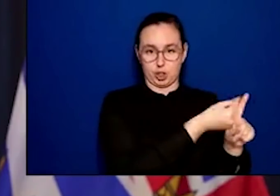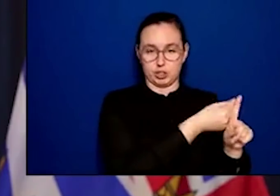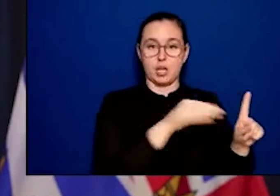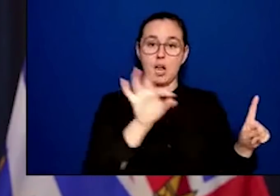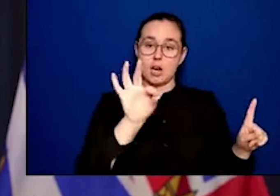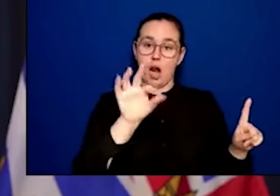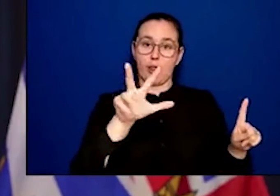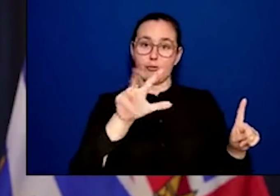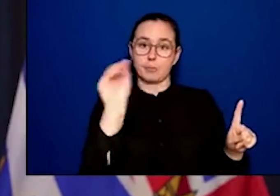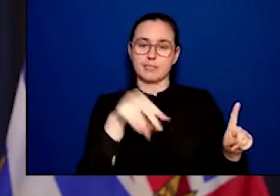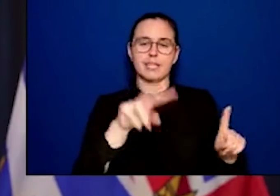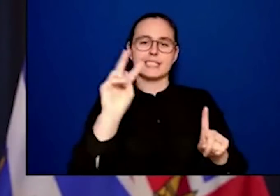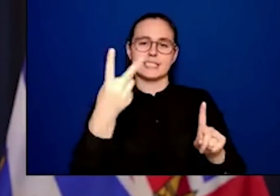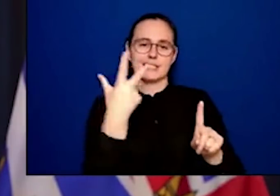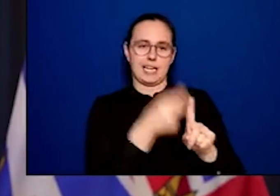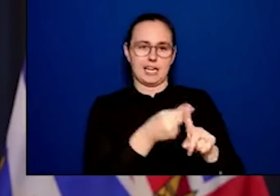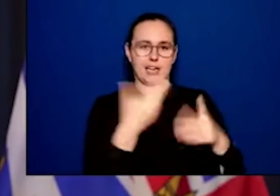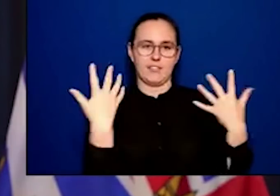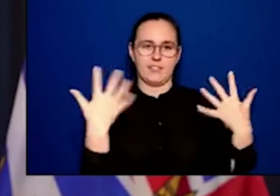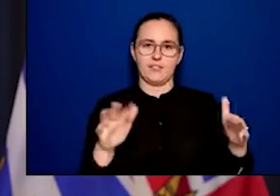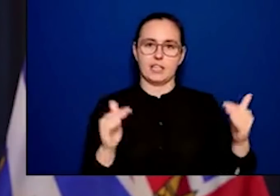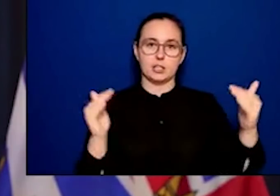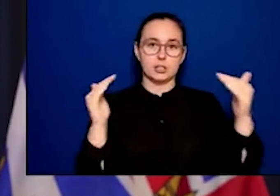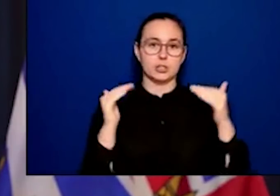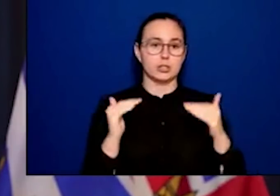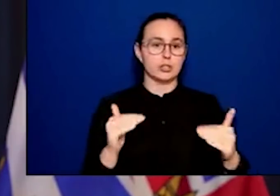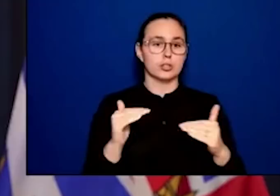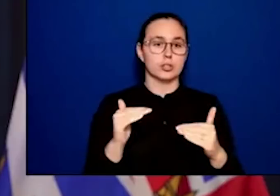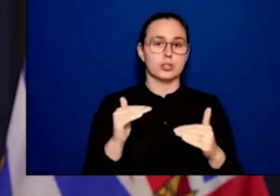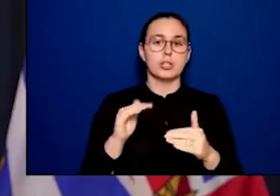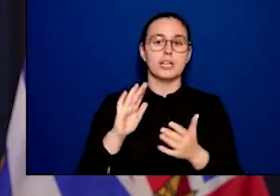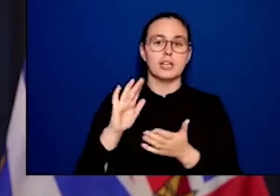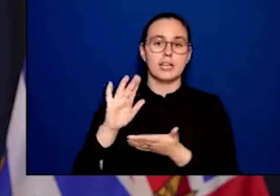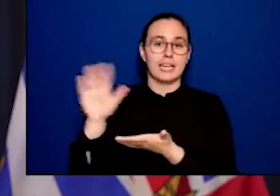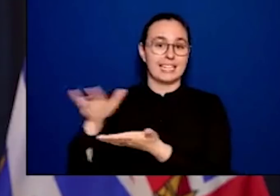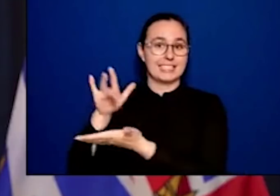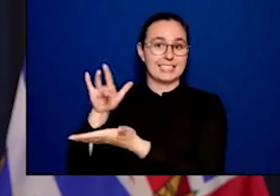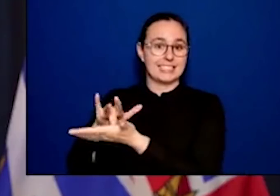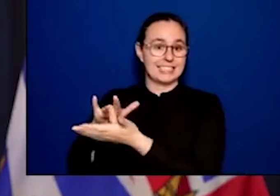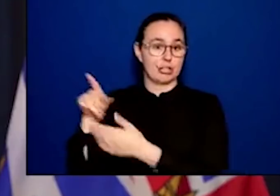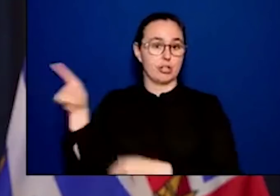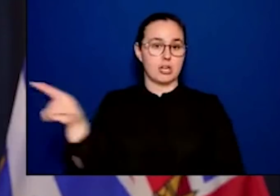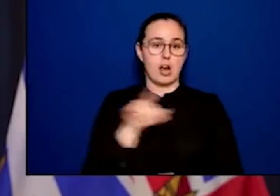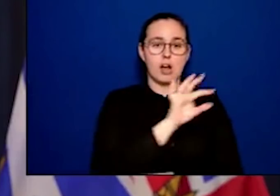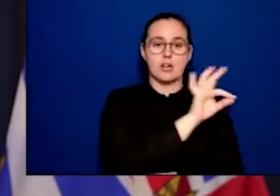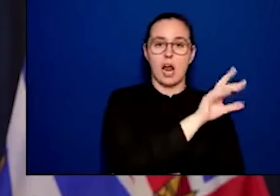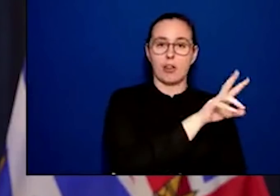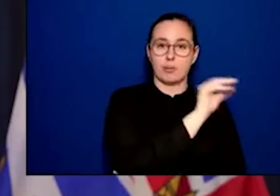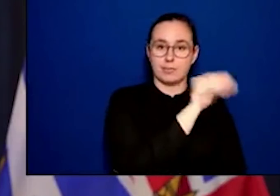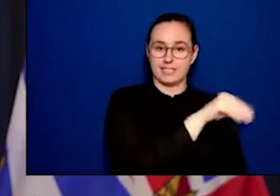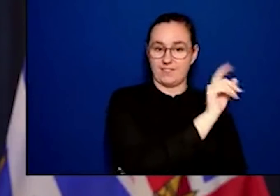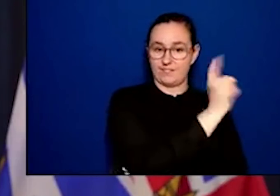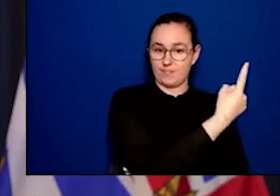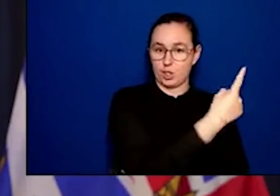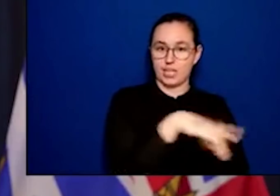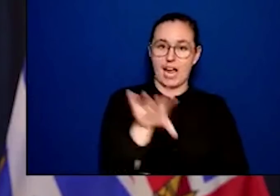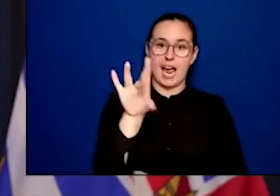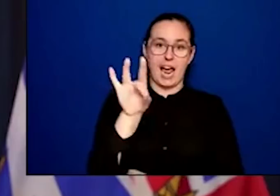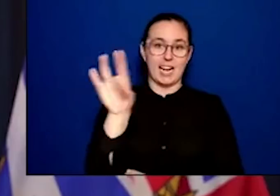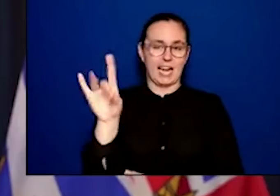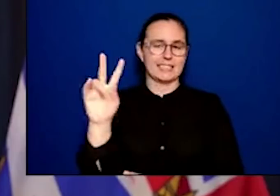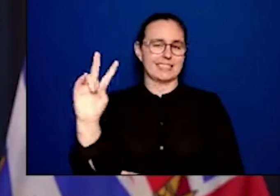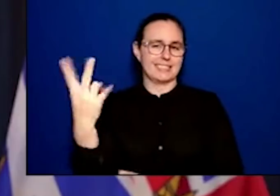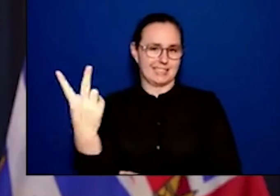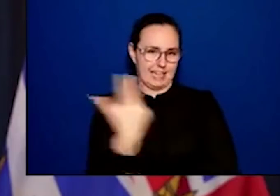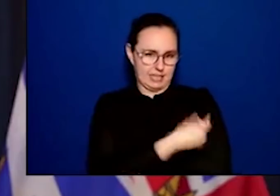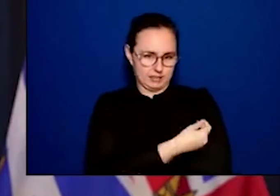second. In the Interior Health Authority, 93% have received a first dose, 88% received a second. In Vancouver